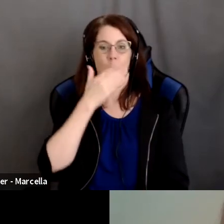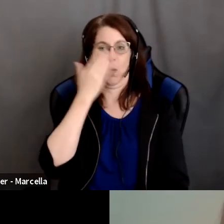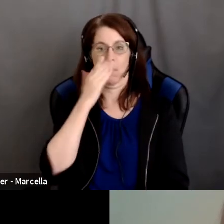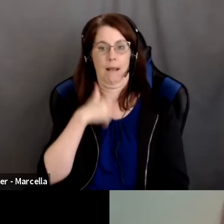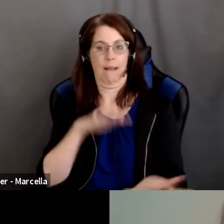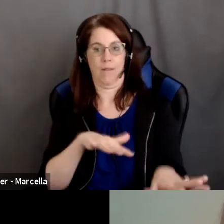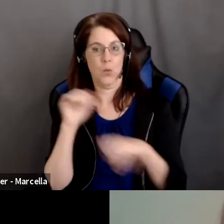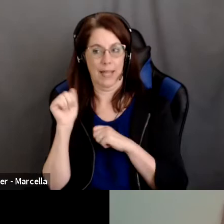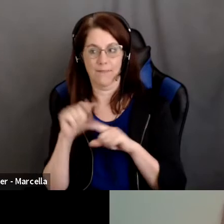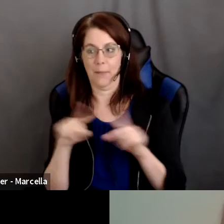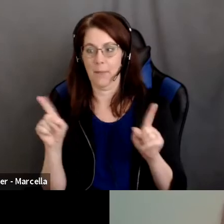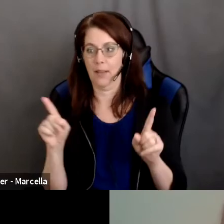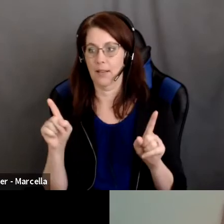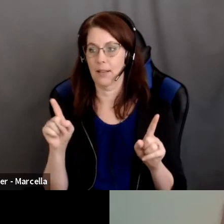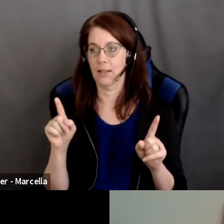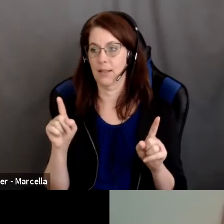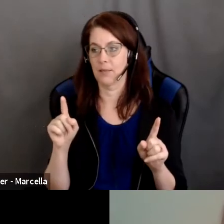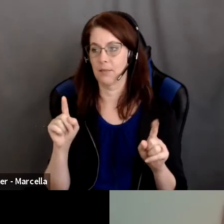leave. But